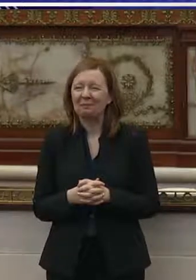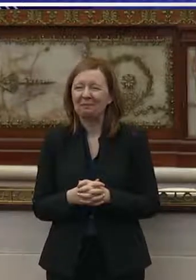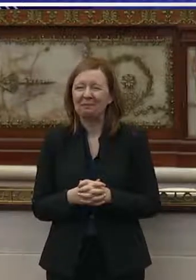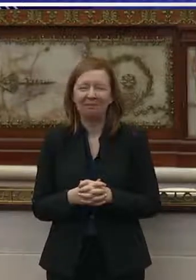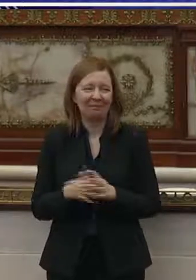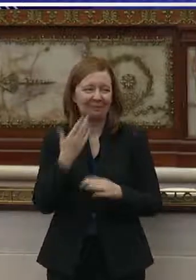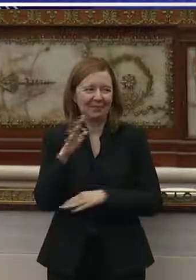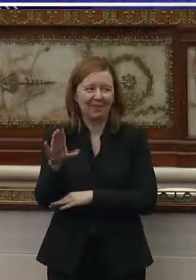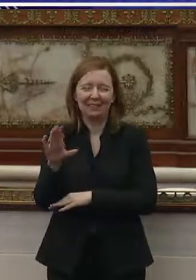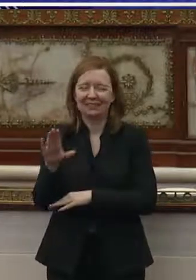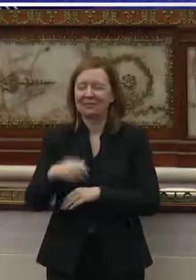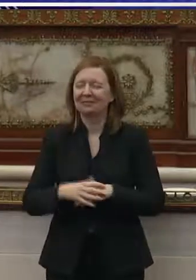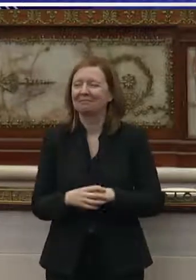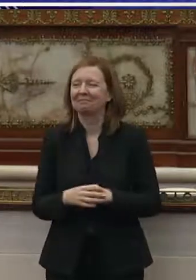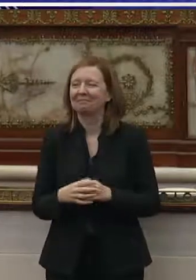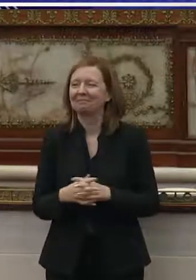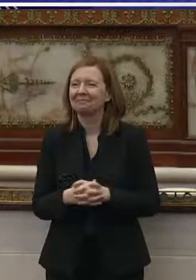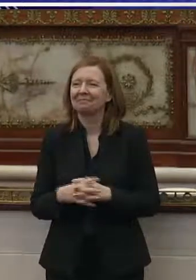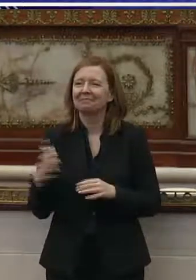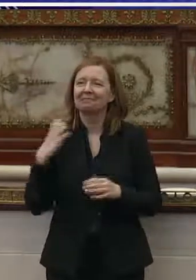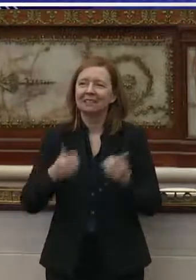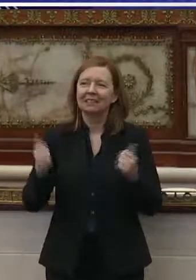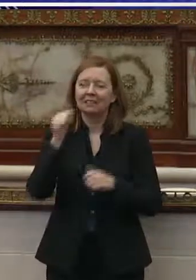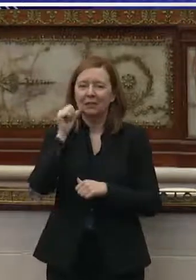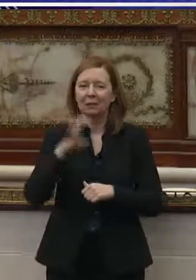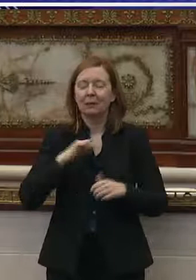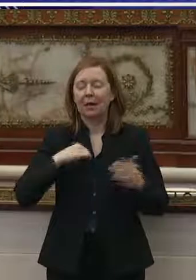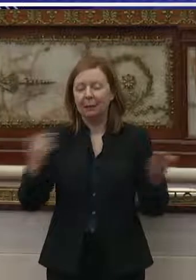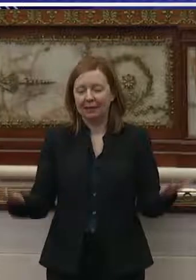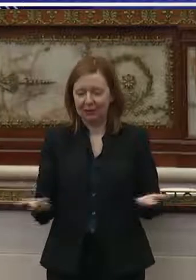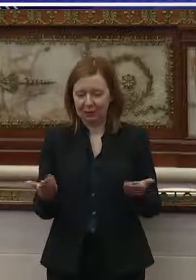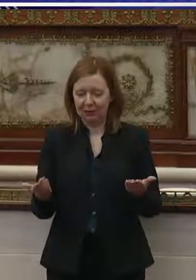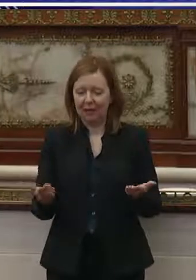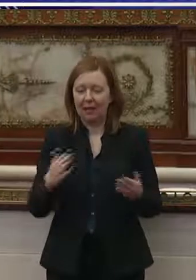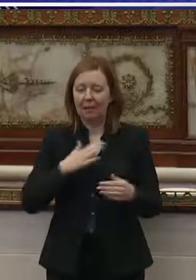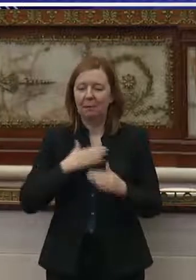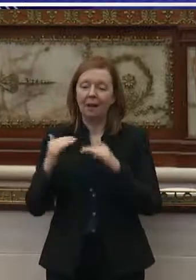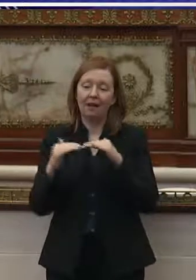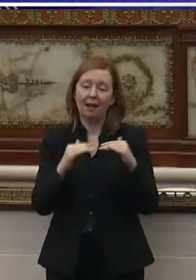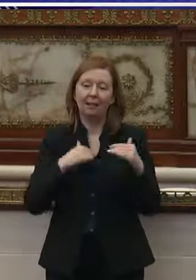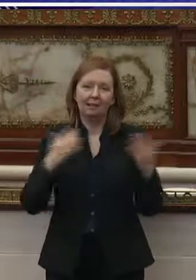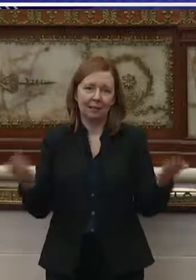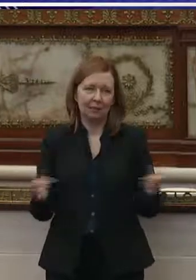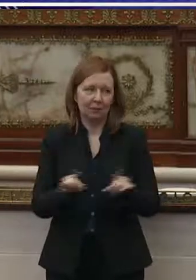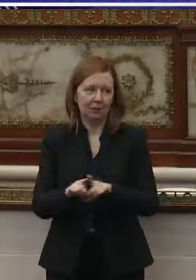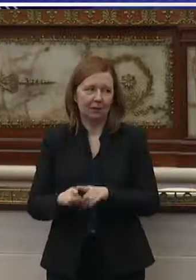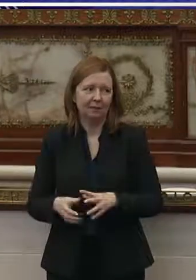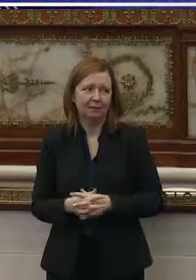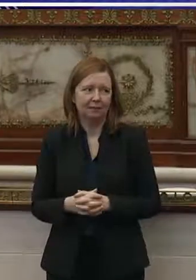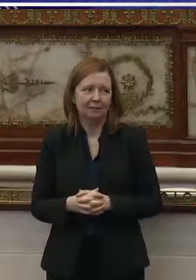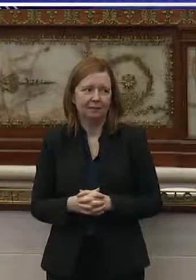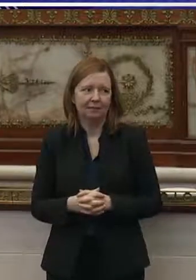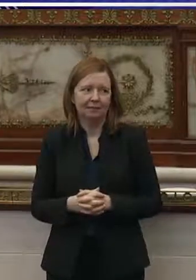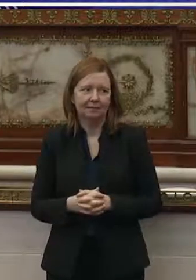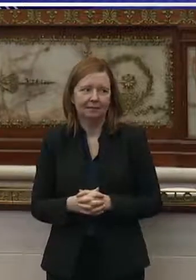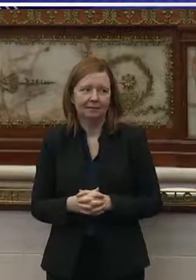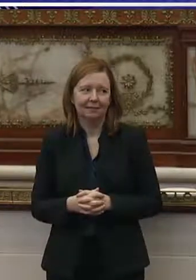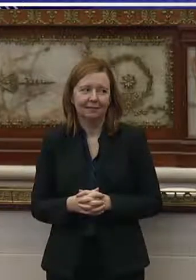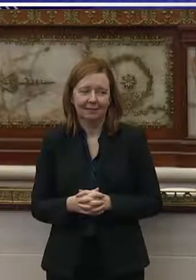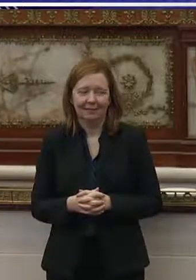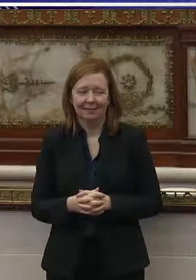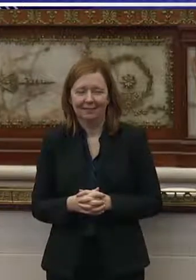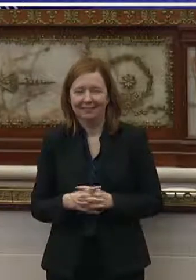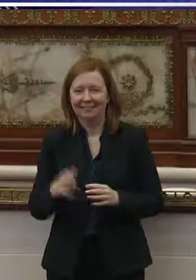Good afternoon, Chairwoman, I am here, and my colleagues, I am here as well. Good